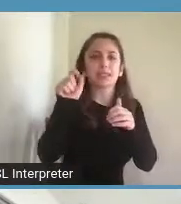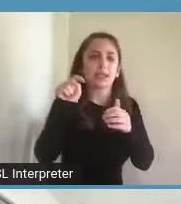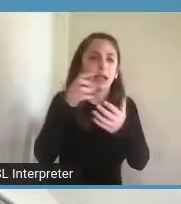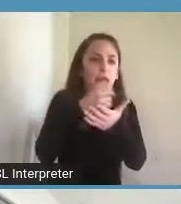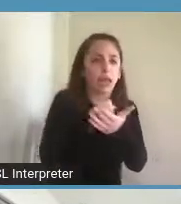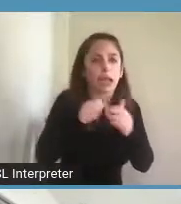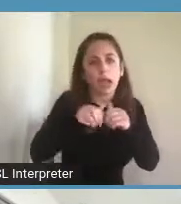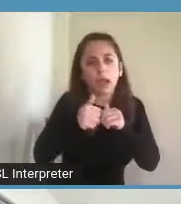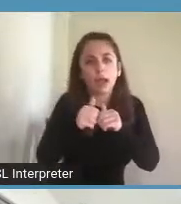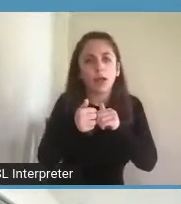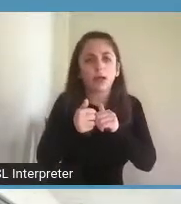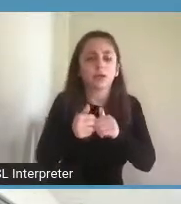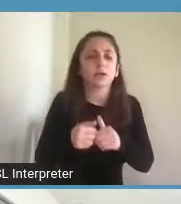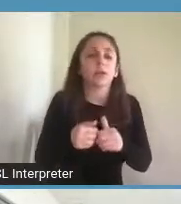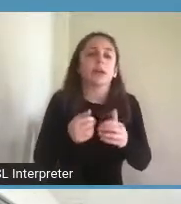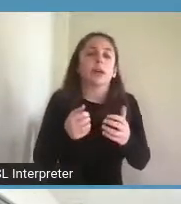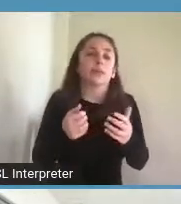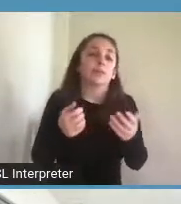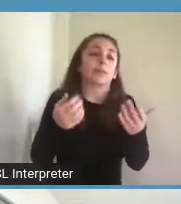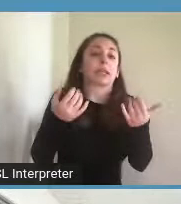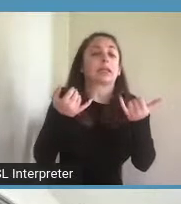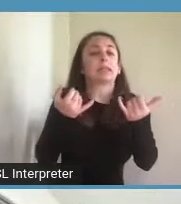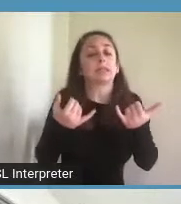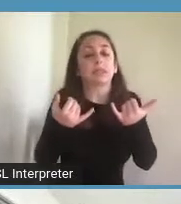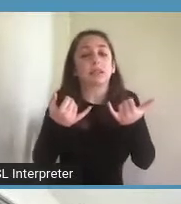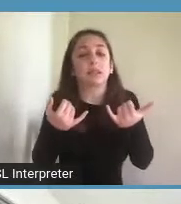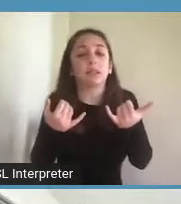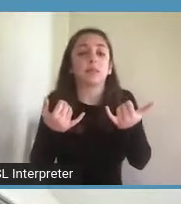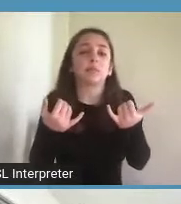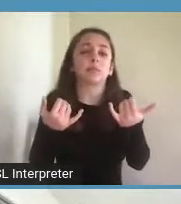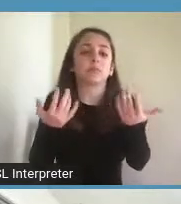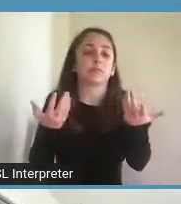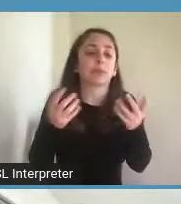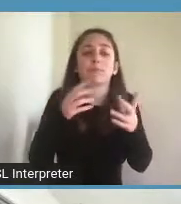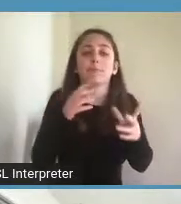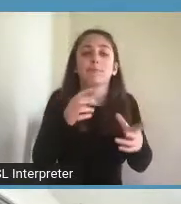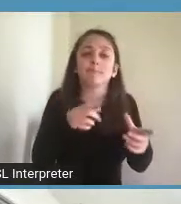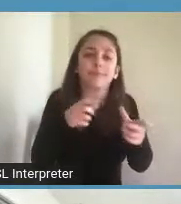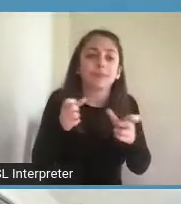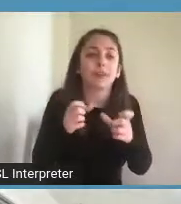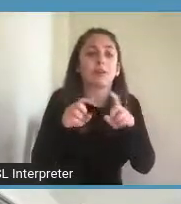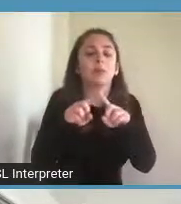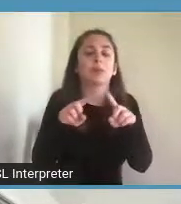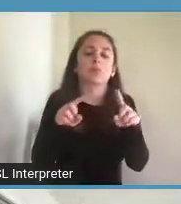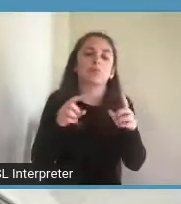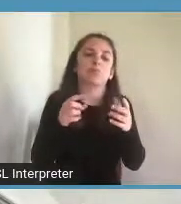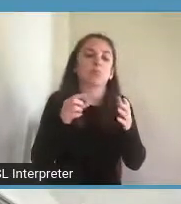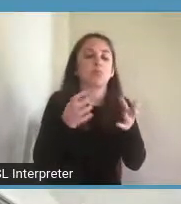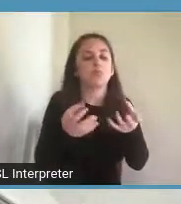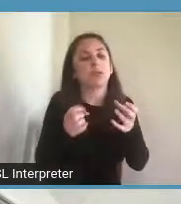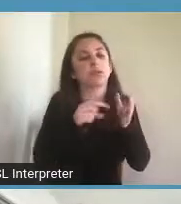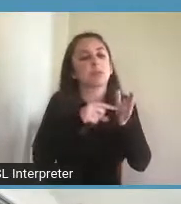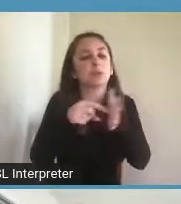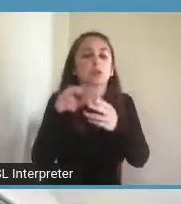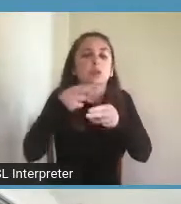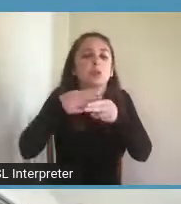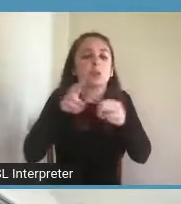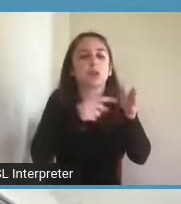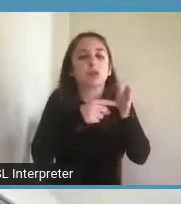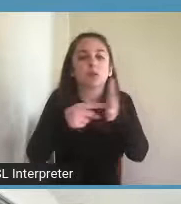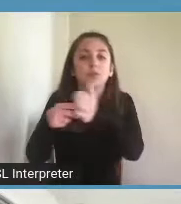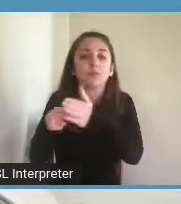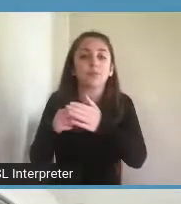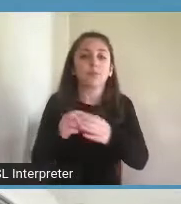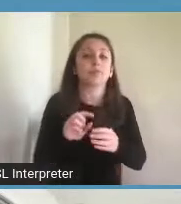don't feel like you have to keep up with every single thing I'm about to show. I wanted to show a breadth of what you can do with Google Analytics. But first, let's talk